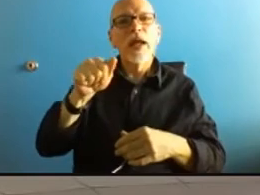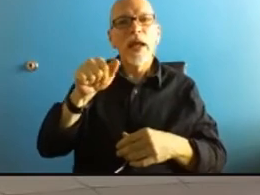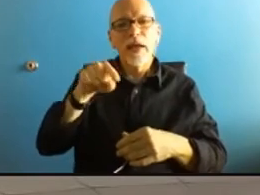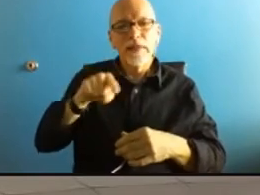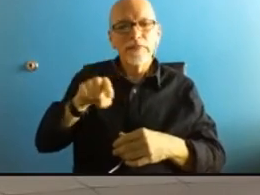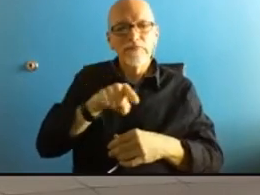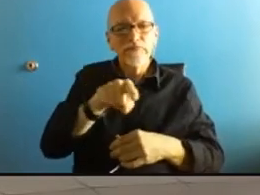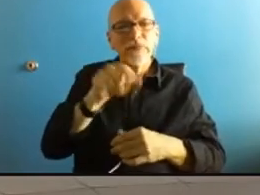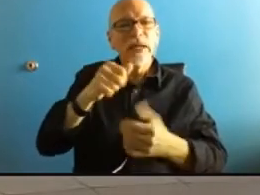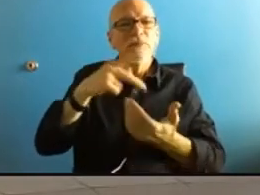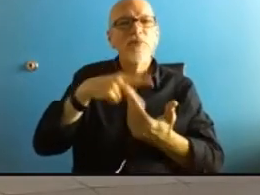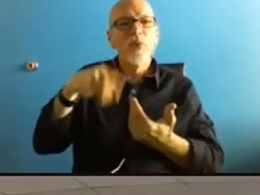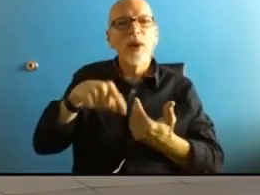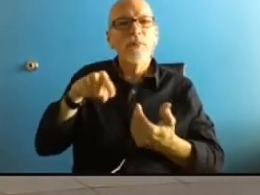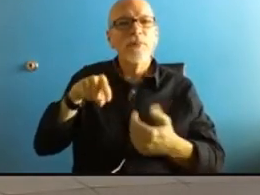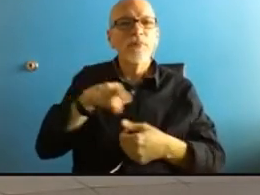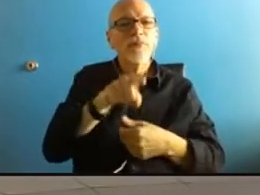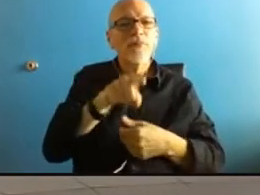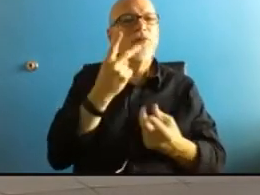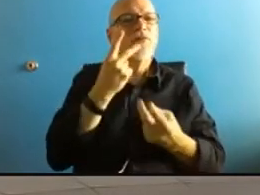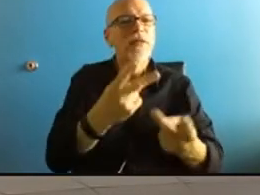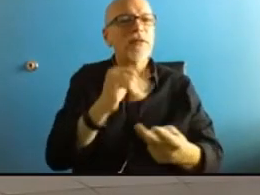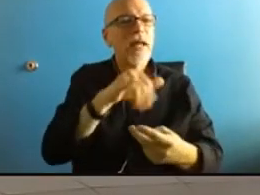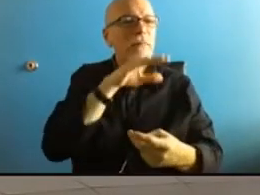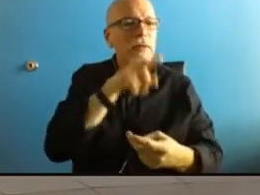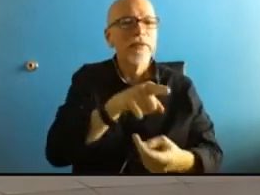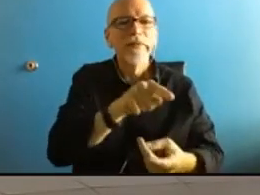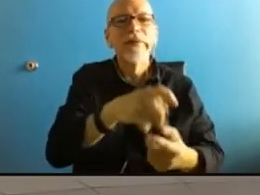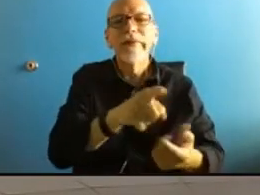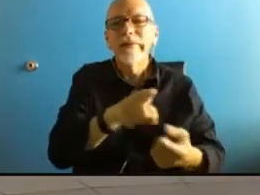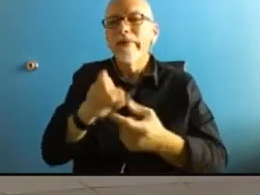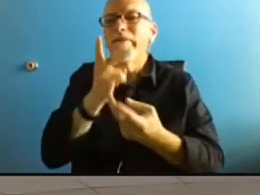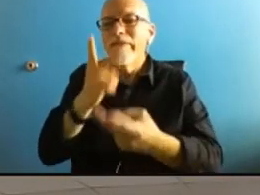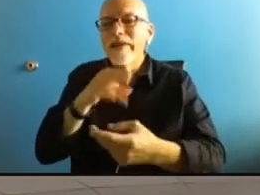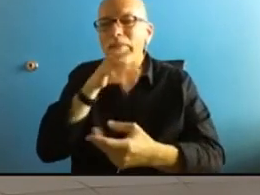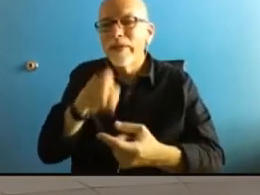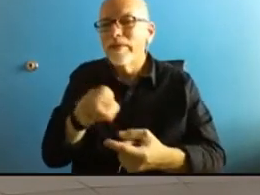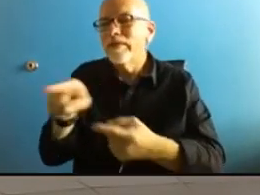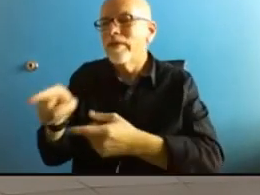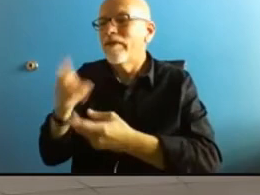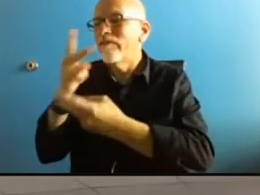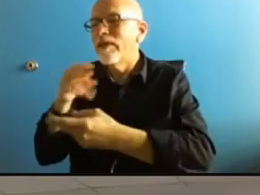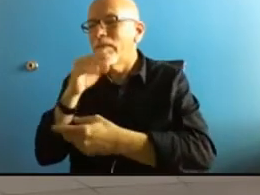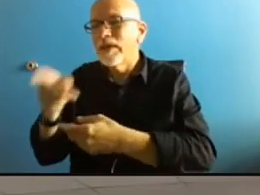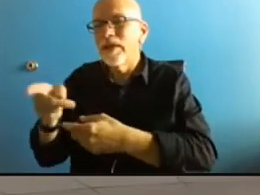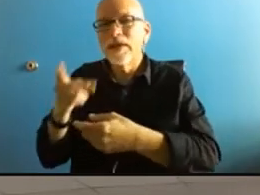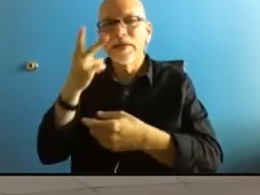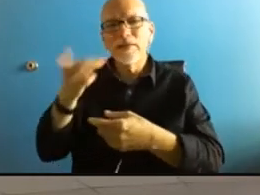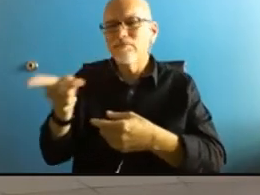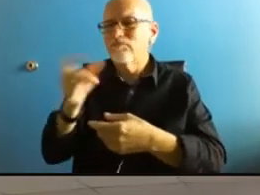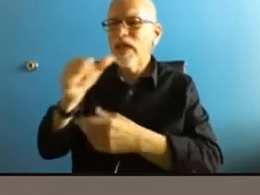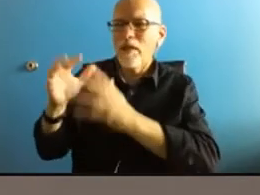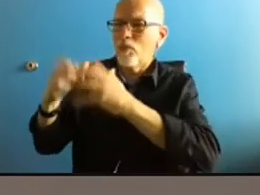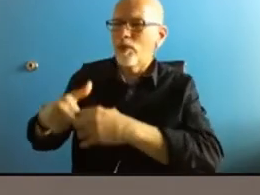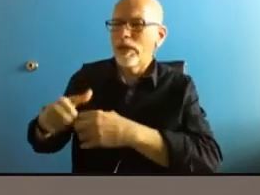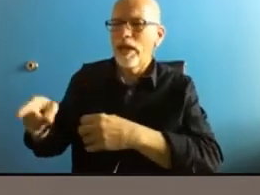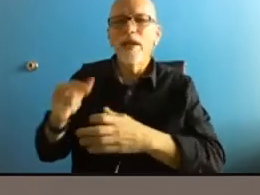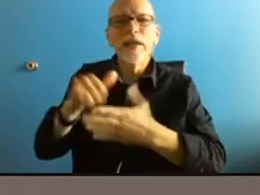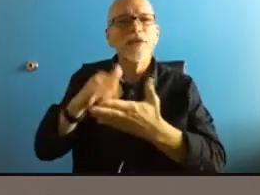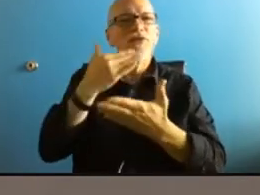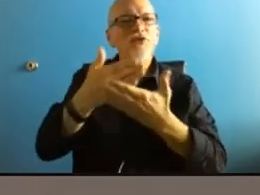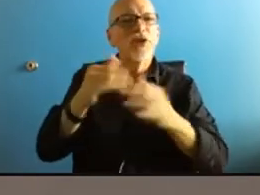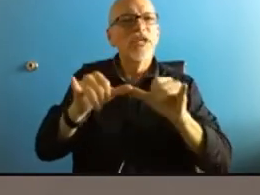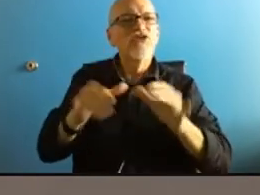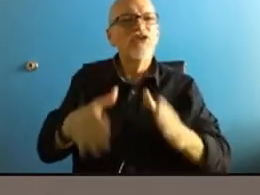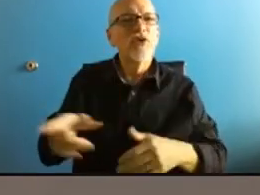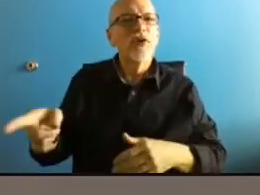You can program to go see this little pig and that little pig, and then decide why it doesn't low down, and that's engineering. That's your STEM engineering